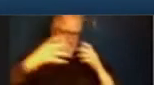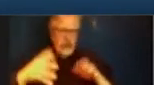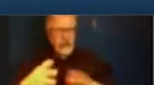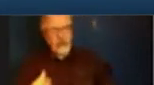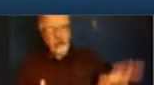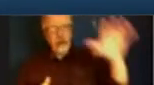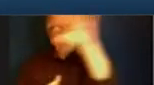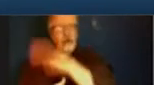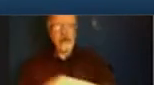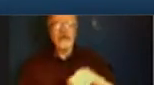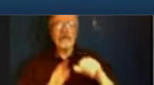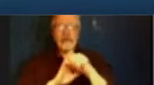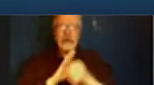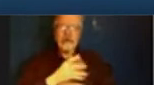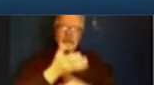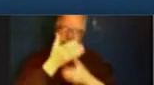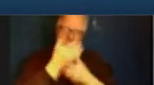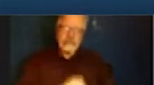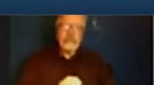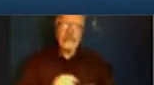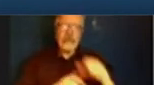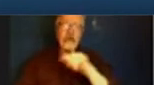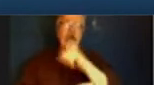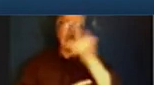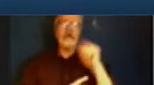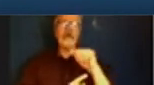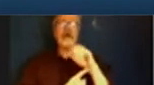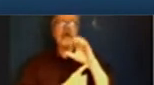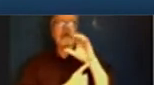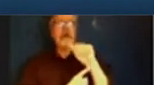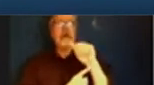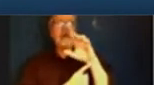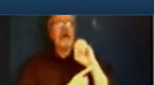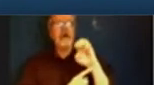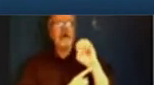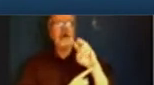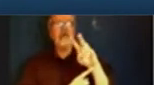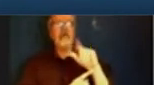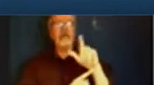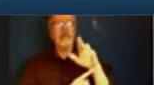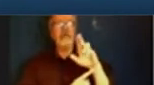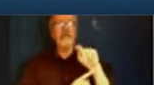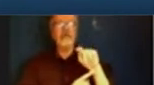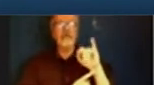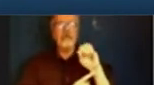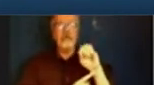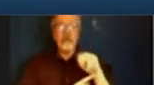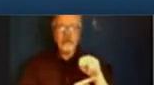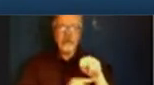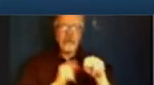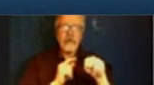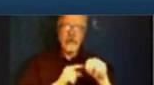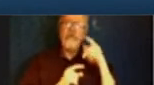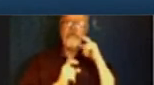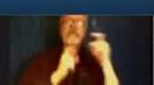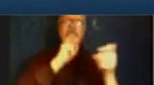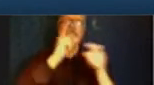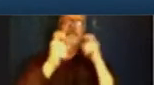Evolution are going to be able to help us get these at-home tests into the homes of Washingtonians across the